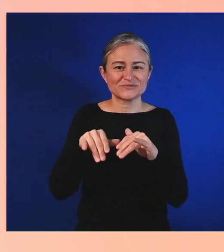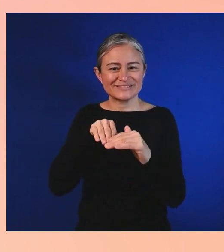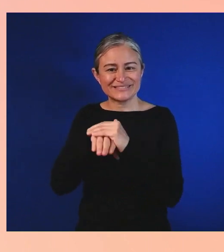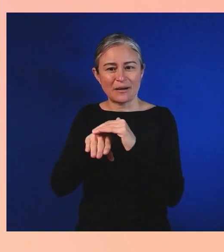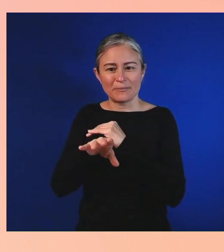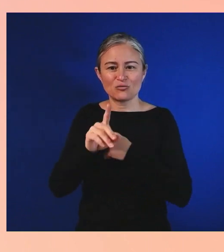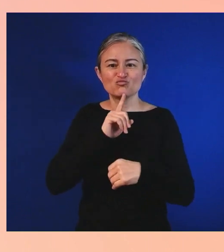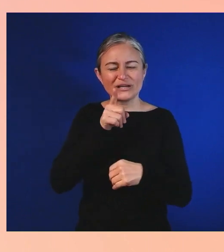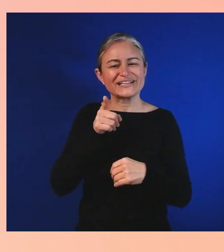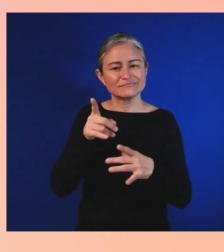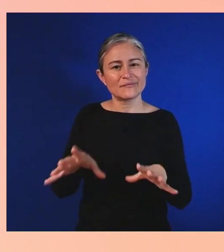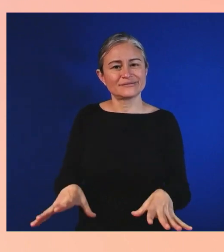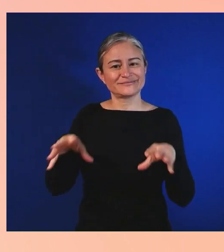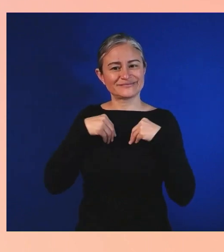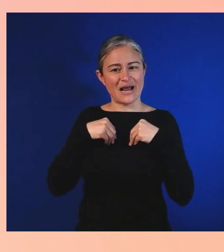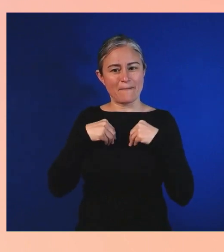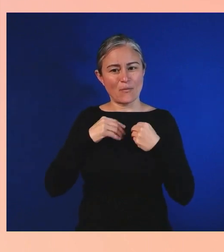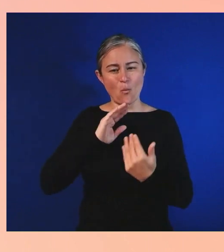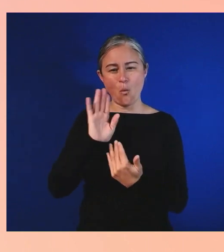actors of society.